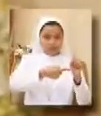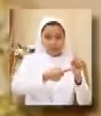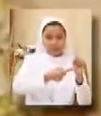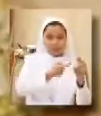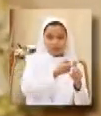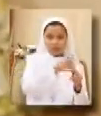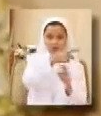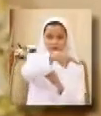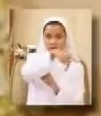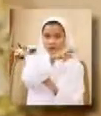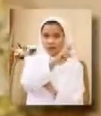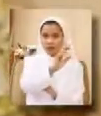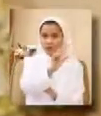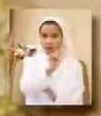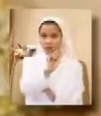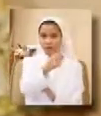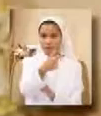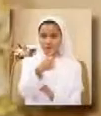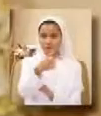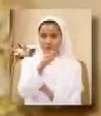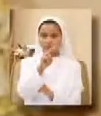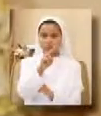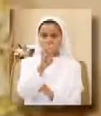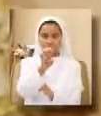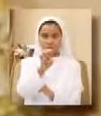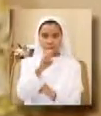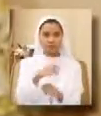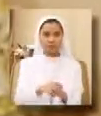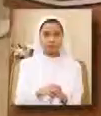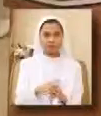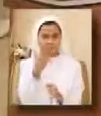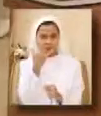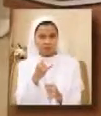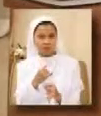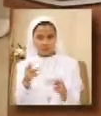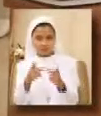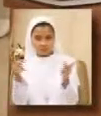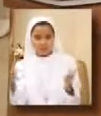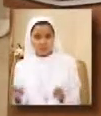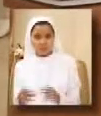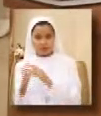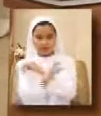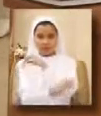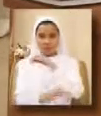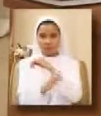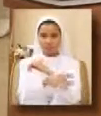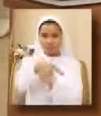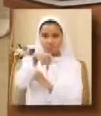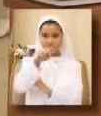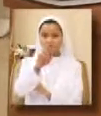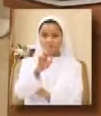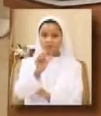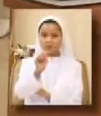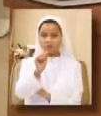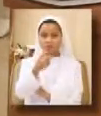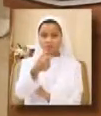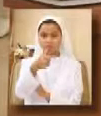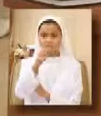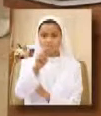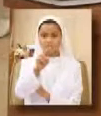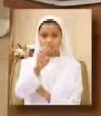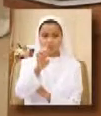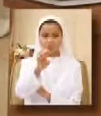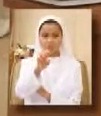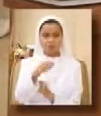Prague? Alam mo ako, devoted ako sa Santo Niño. That's in Germany. No, in Czech Republic. Yes, as a